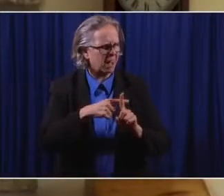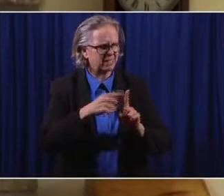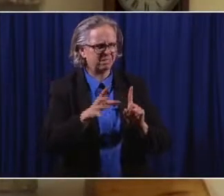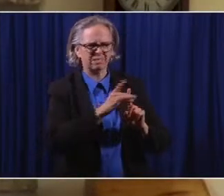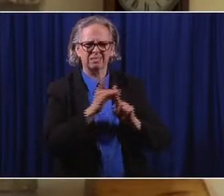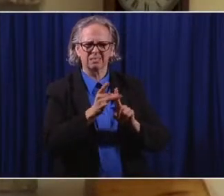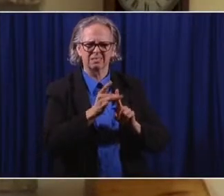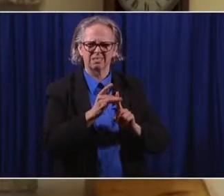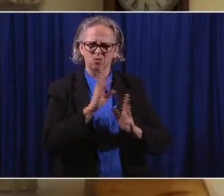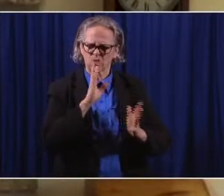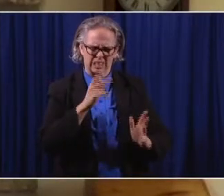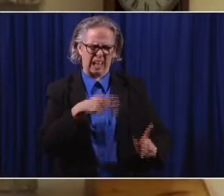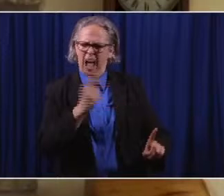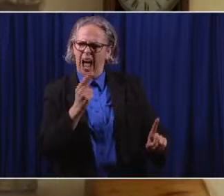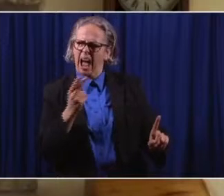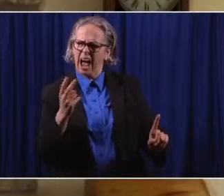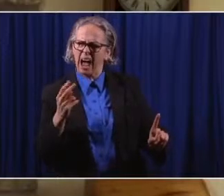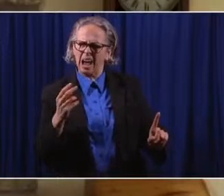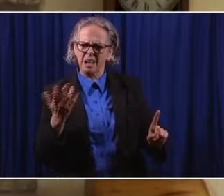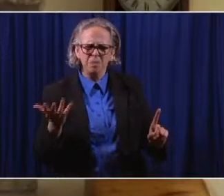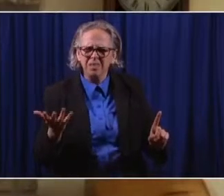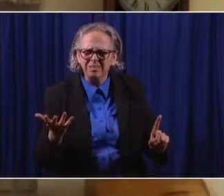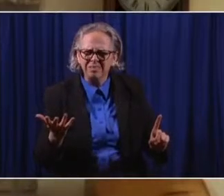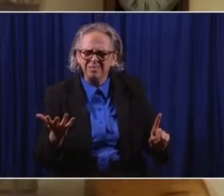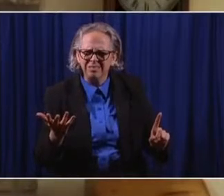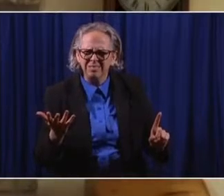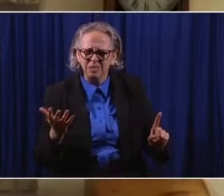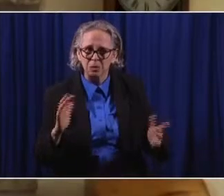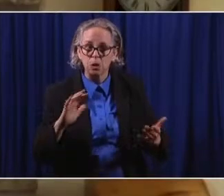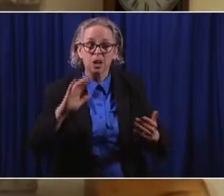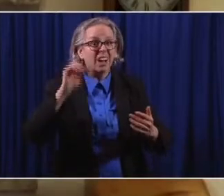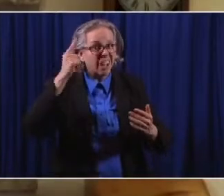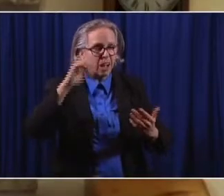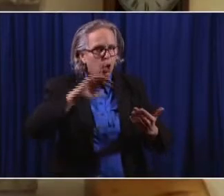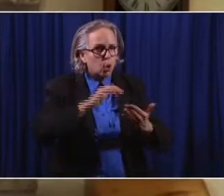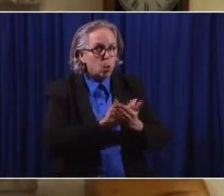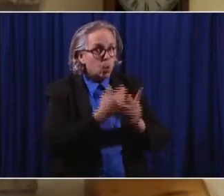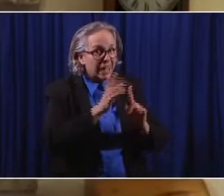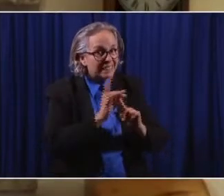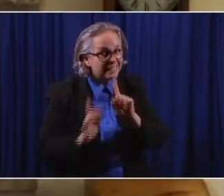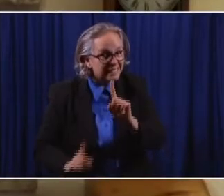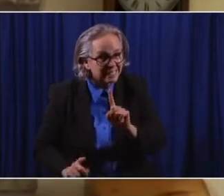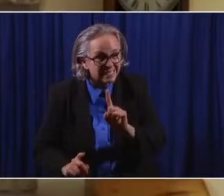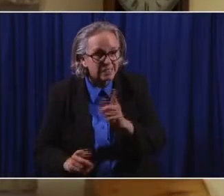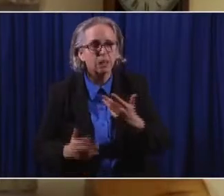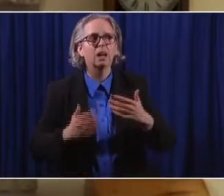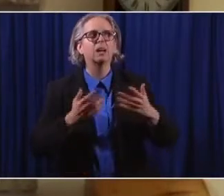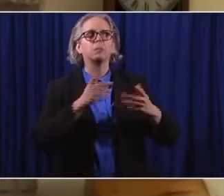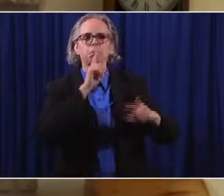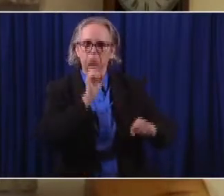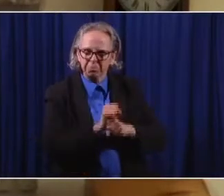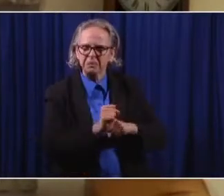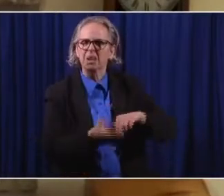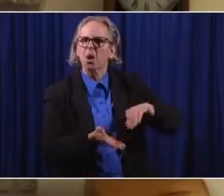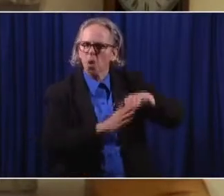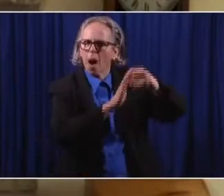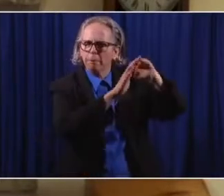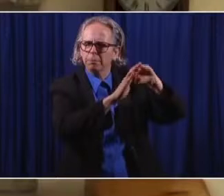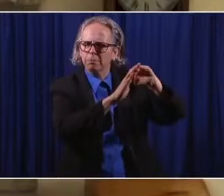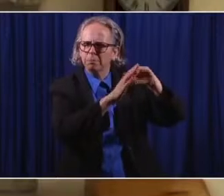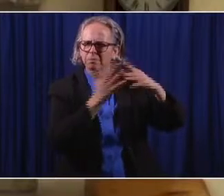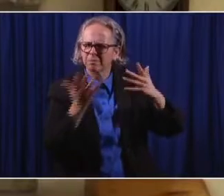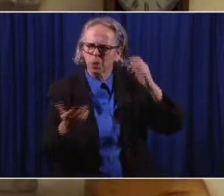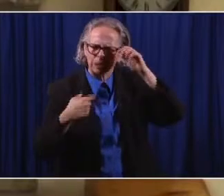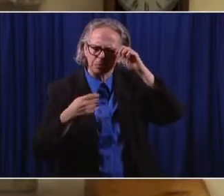is high, but the number of new cases is what actually we are in fact measuring. So when you look at